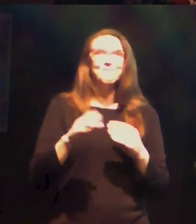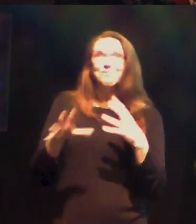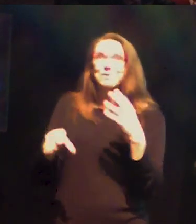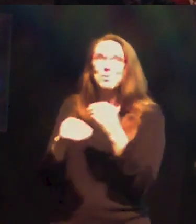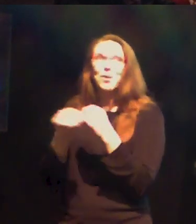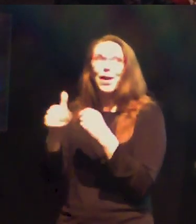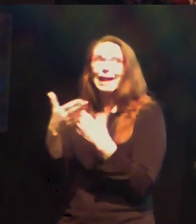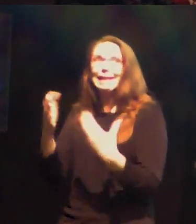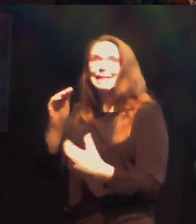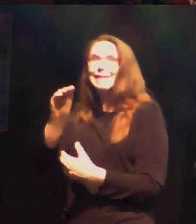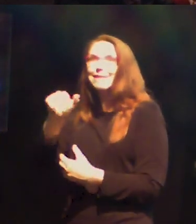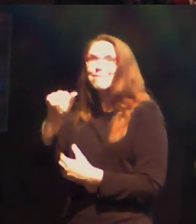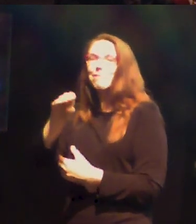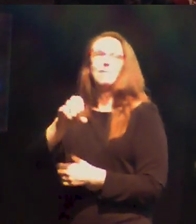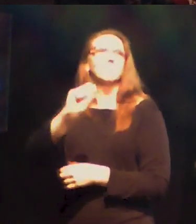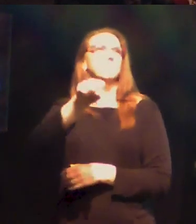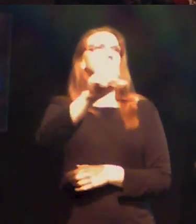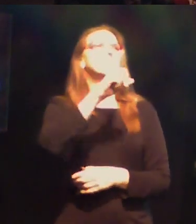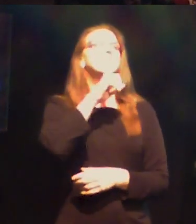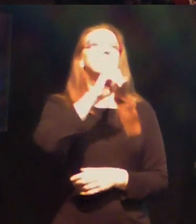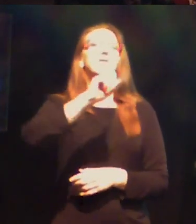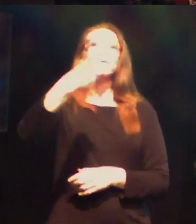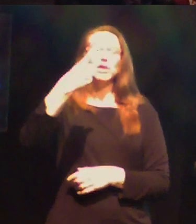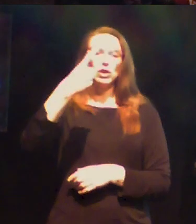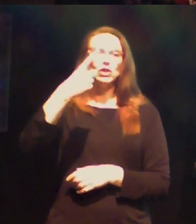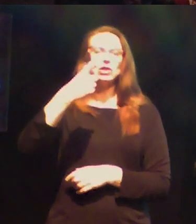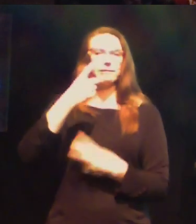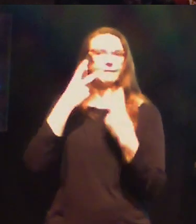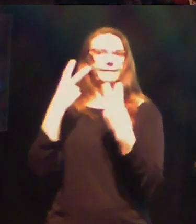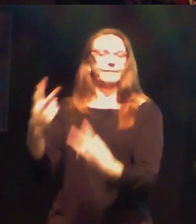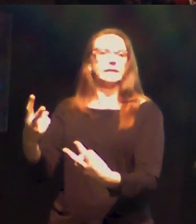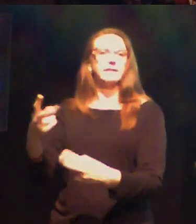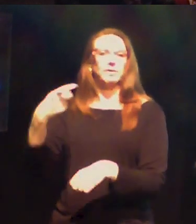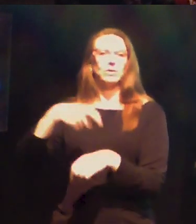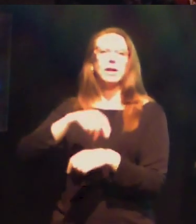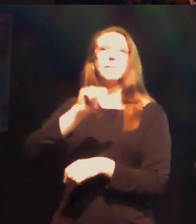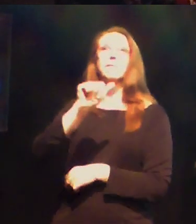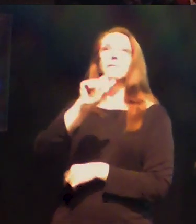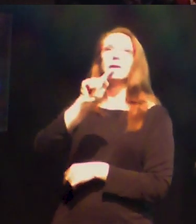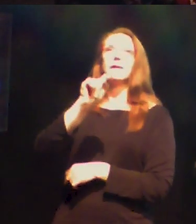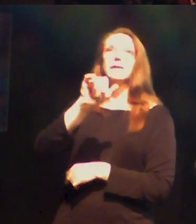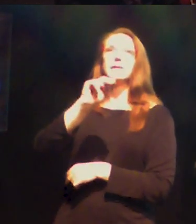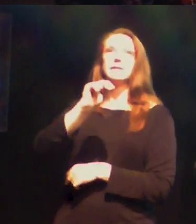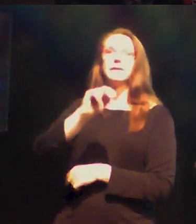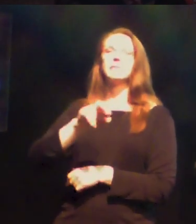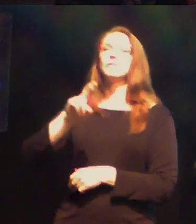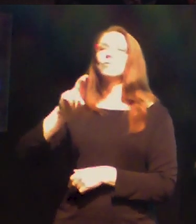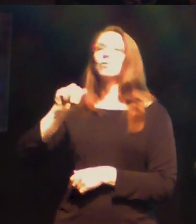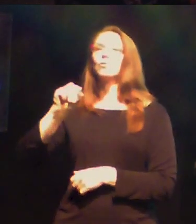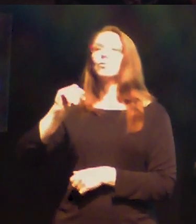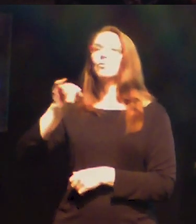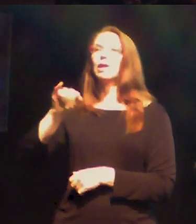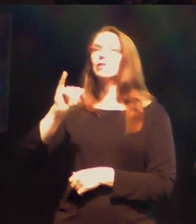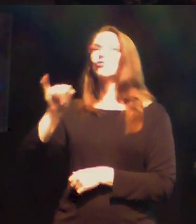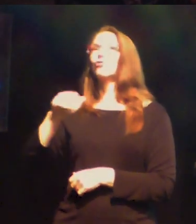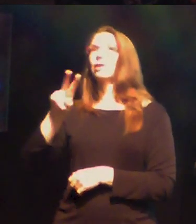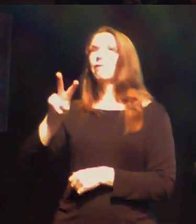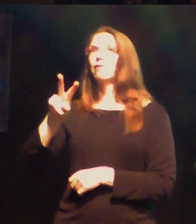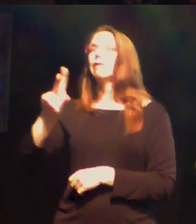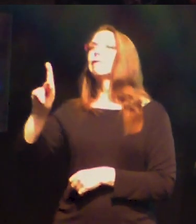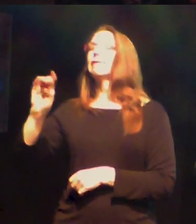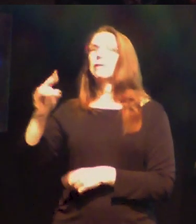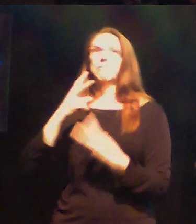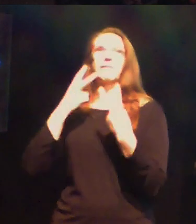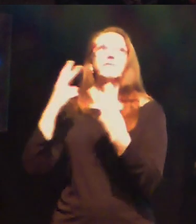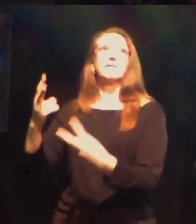Anything else to add, Mei? Yeah, I mean, during that first trip, Atin and Rajiv and Kim had gone up to visit Kim's mother in Panama City, and it